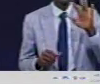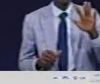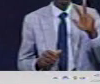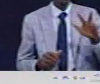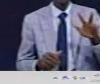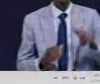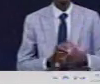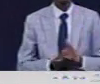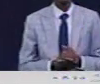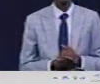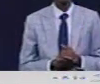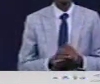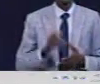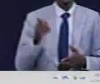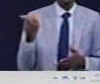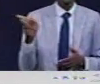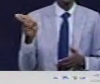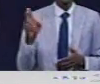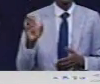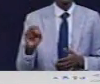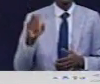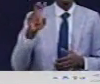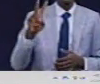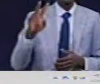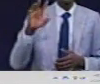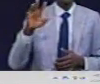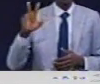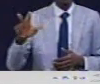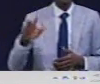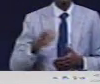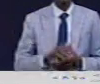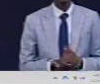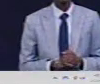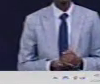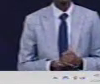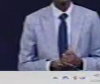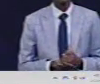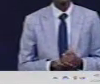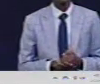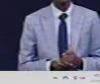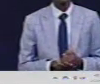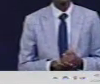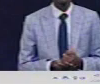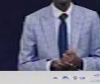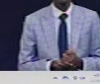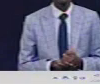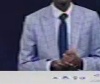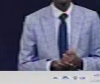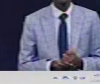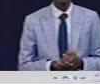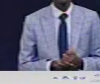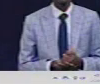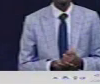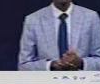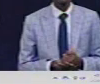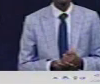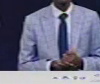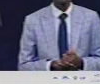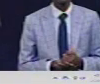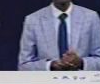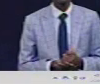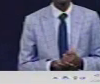253. That is on the fourth page of our program sheets, the youth program sheet, My Portion